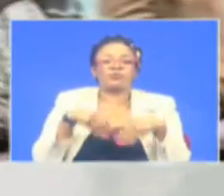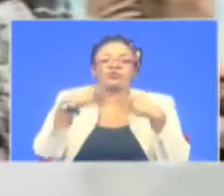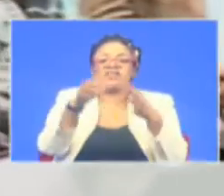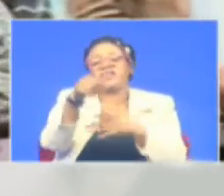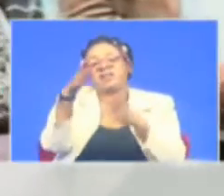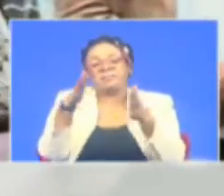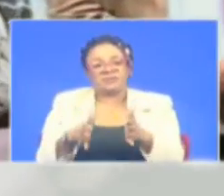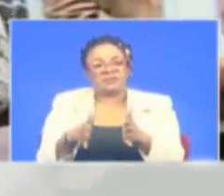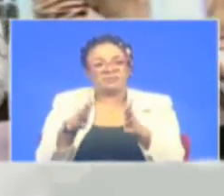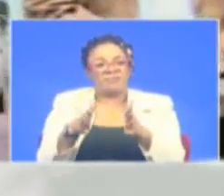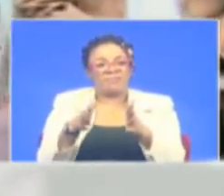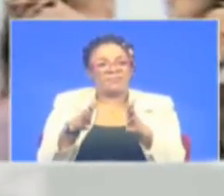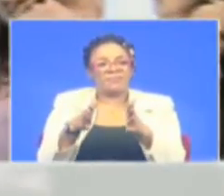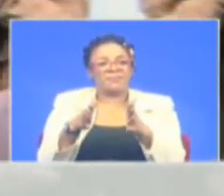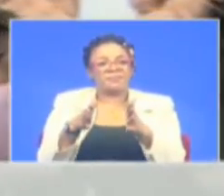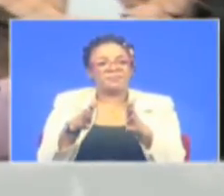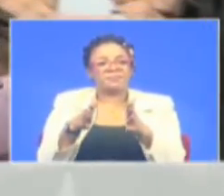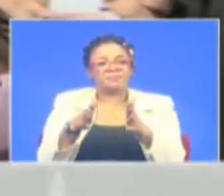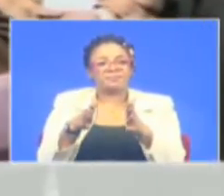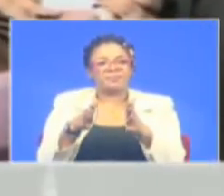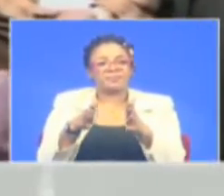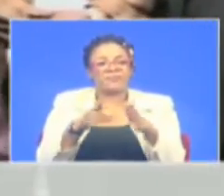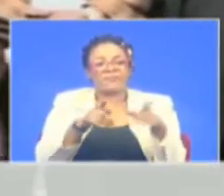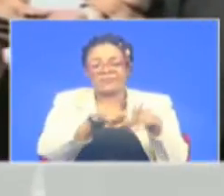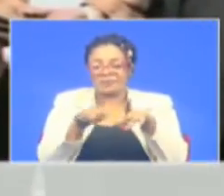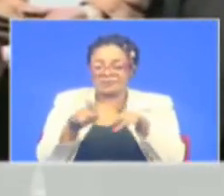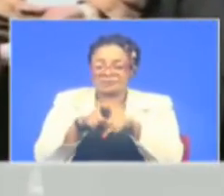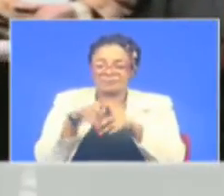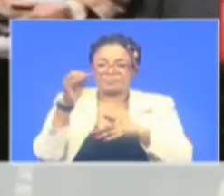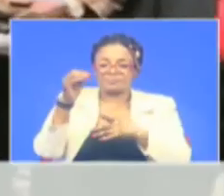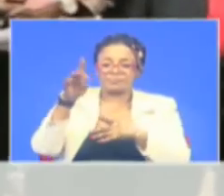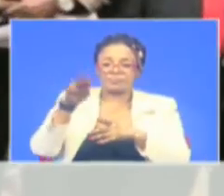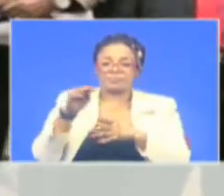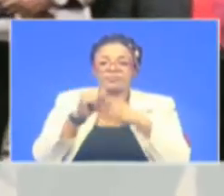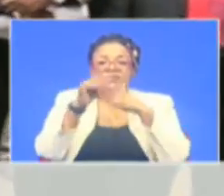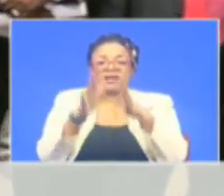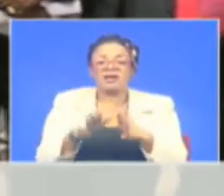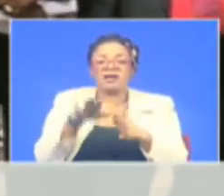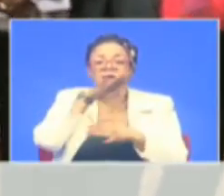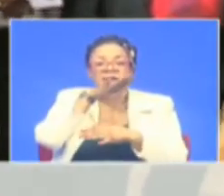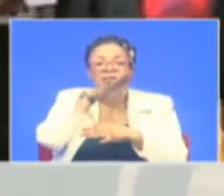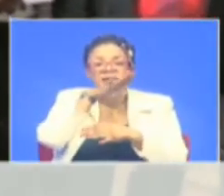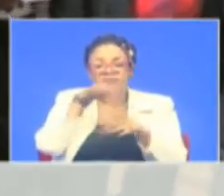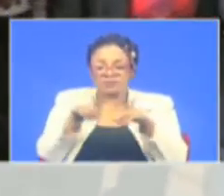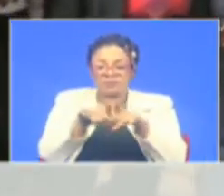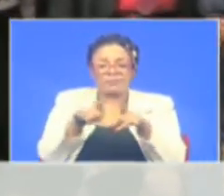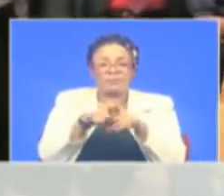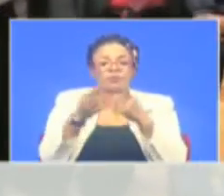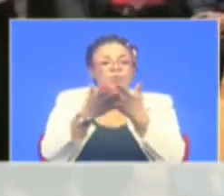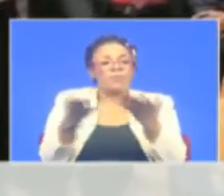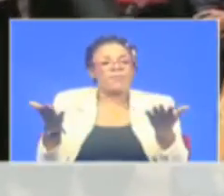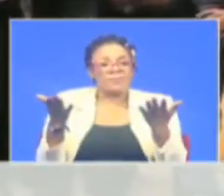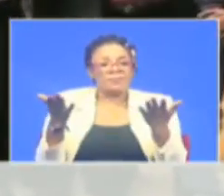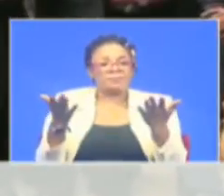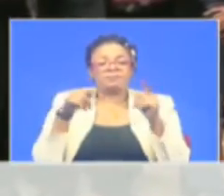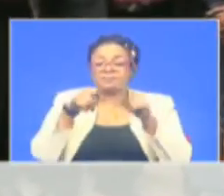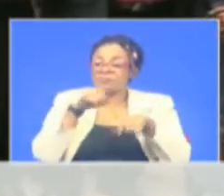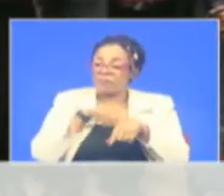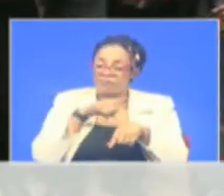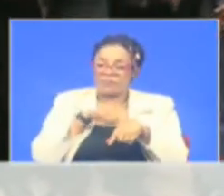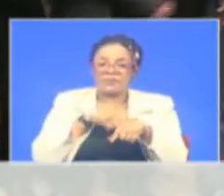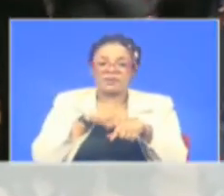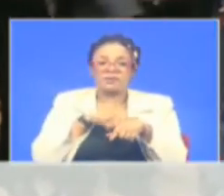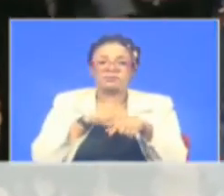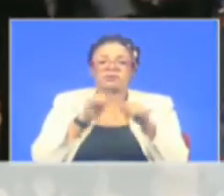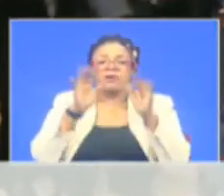else. In the meantime, ODM leader Raila Odinga was still on a charm offensive. This time, it was a